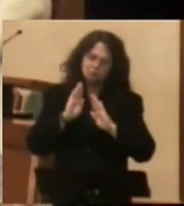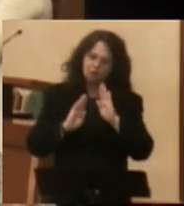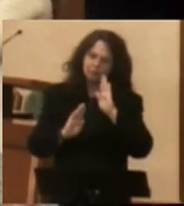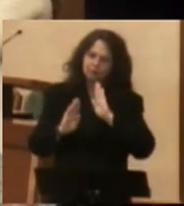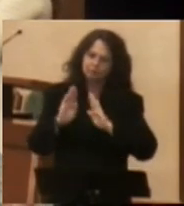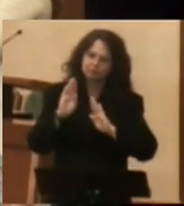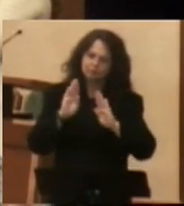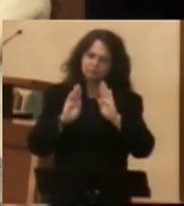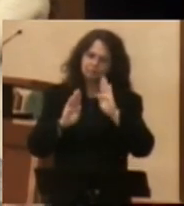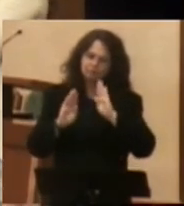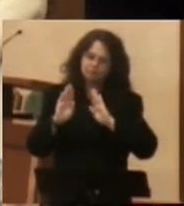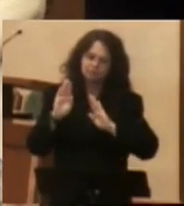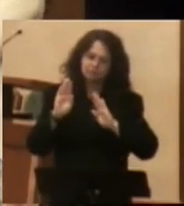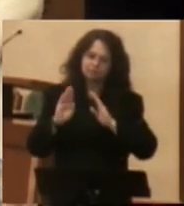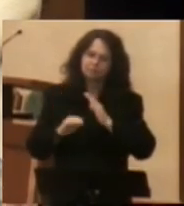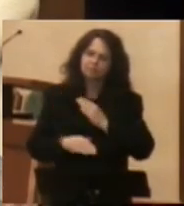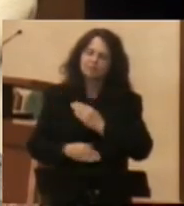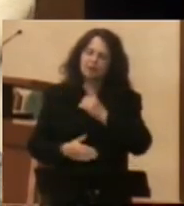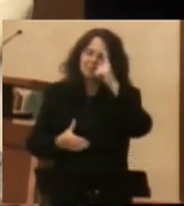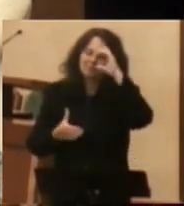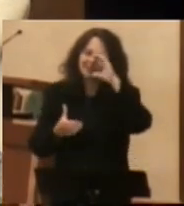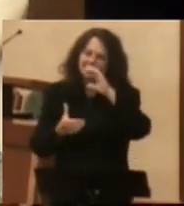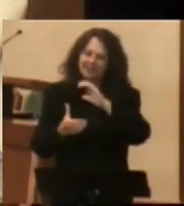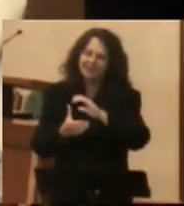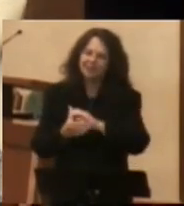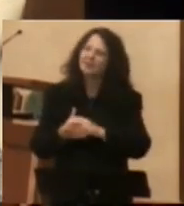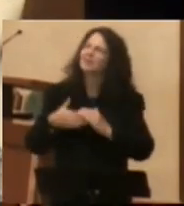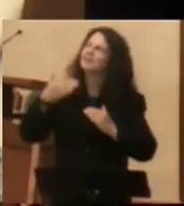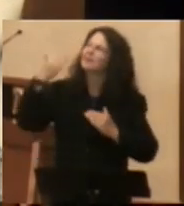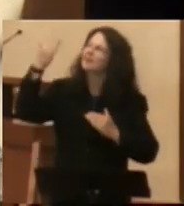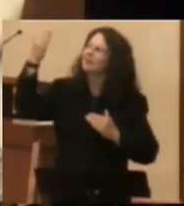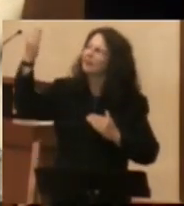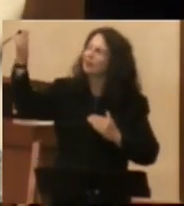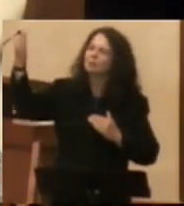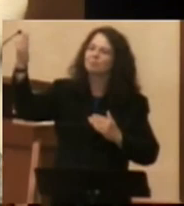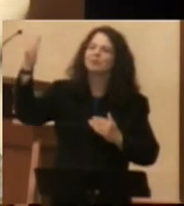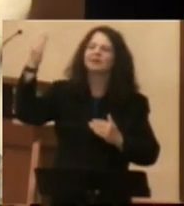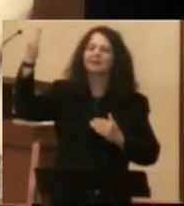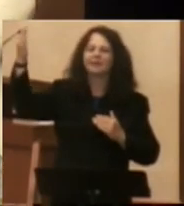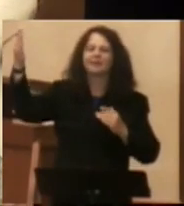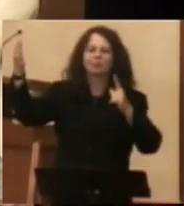troubled. You believe in God, believe in me.